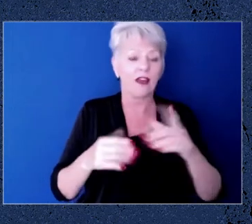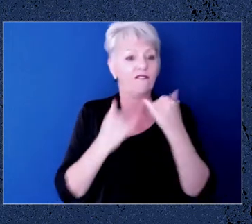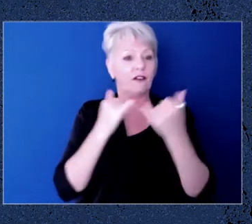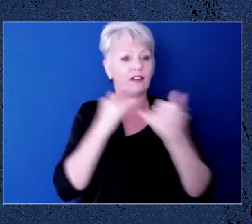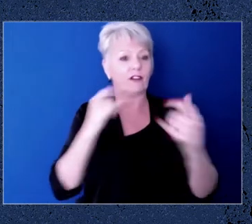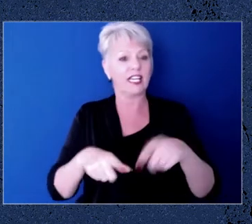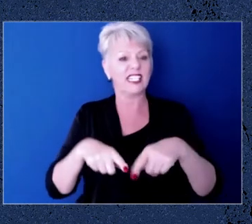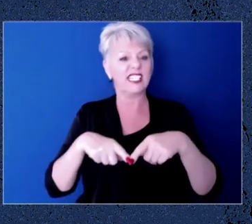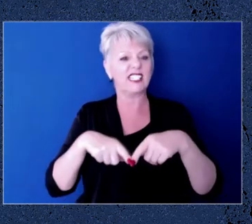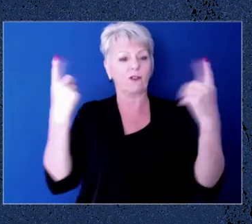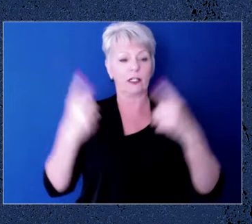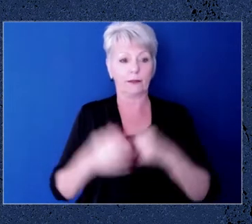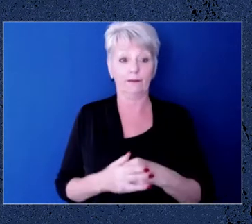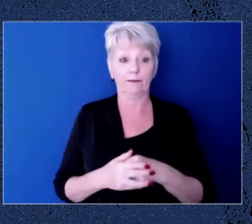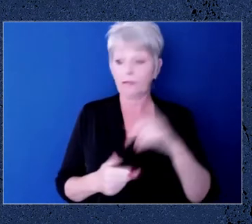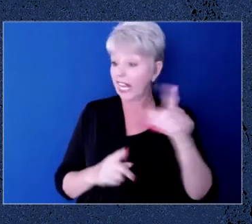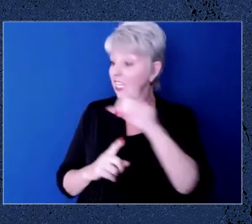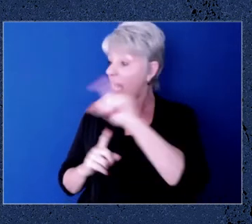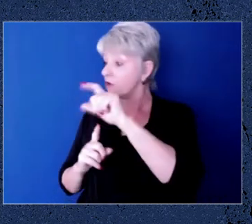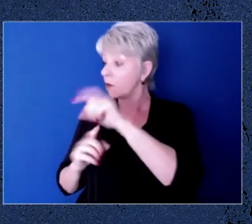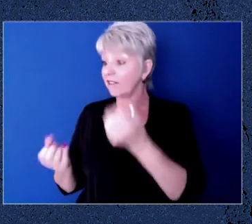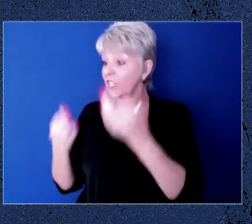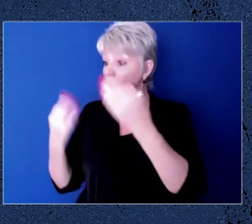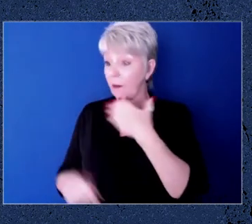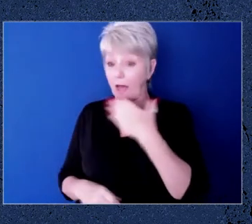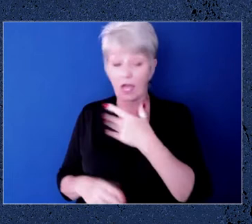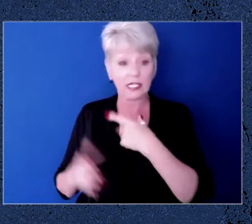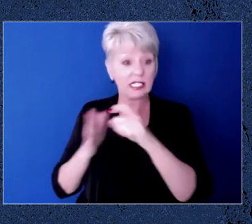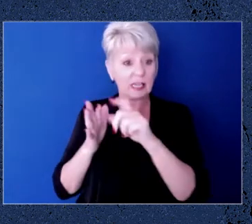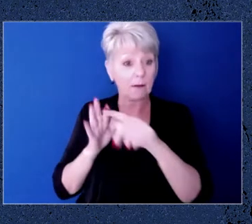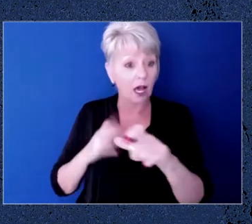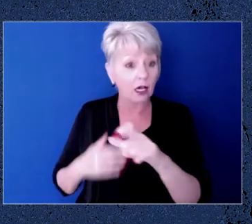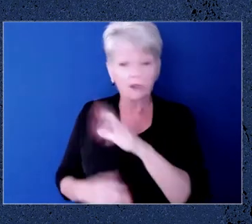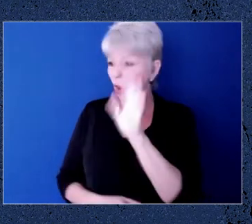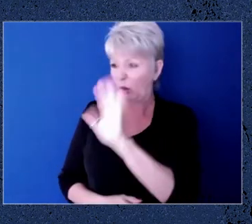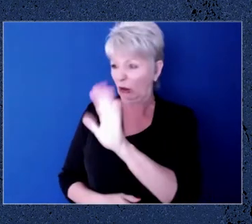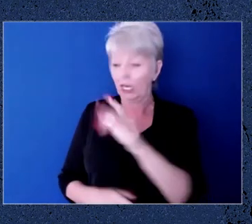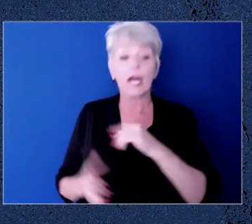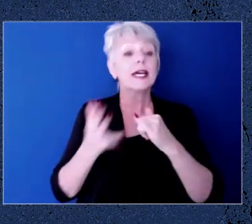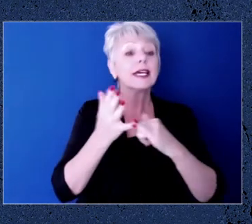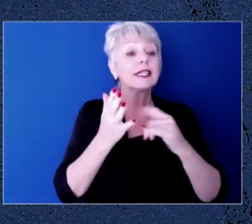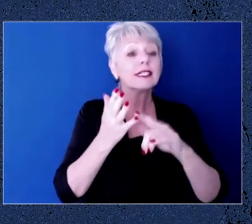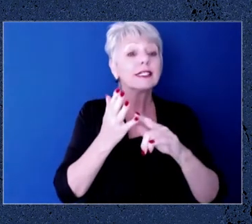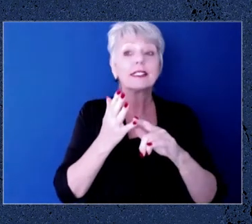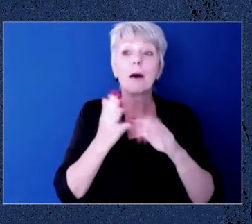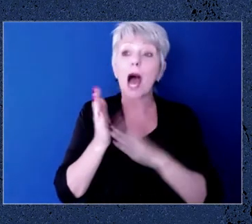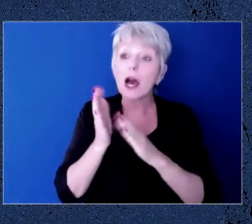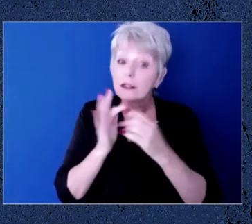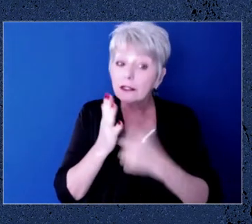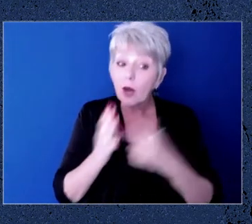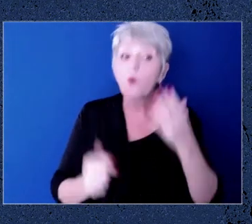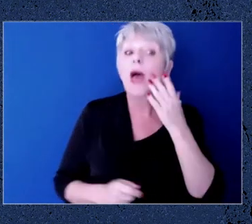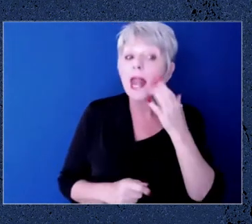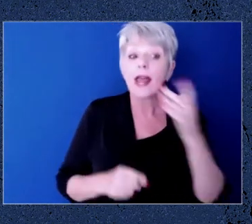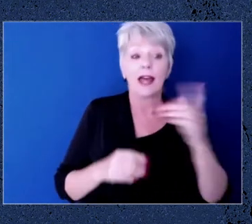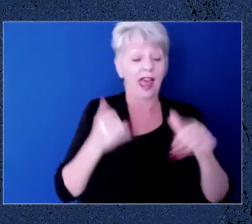I just think it's crazy because in Canberra, we don't have summer in December. The summer is really the end of February and early March.